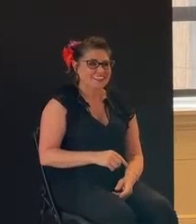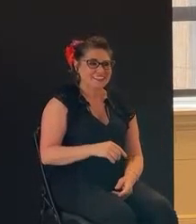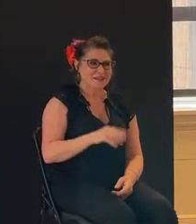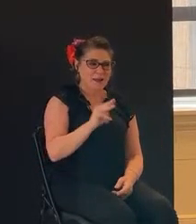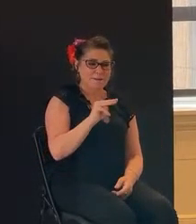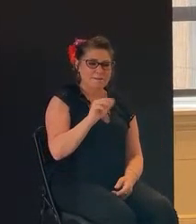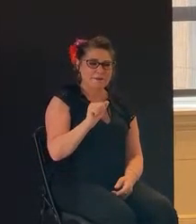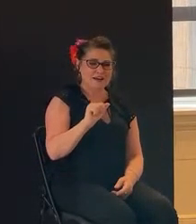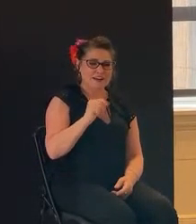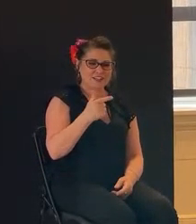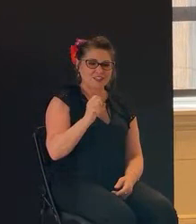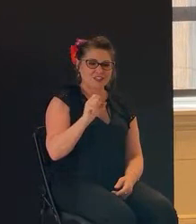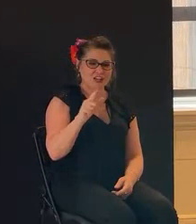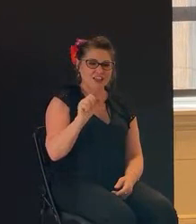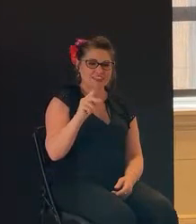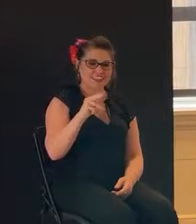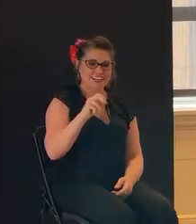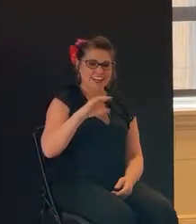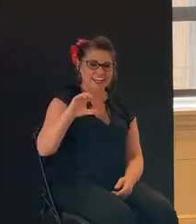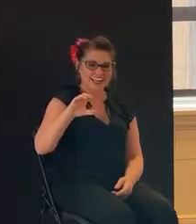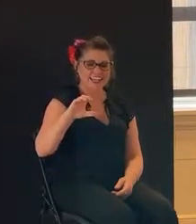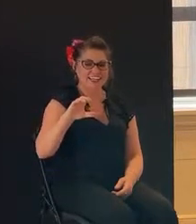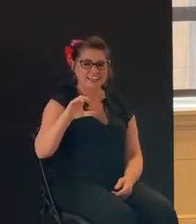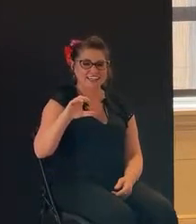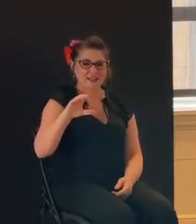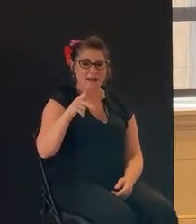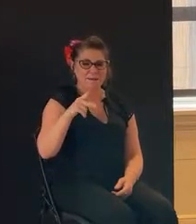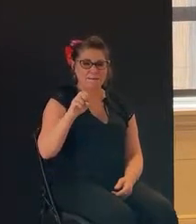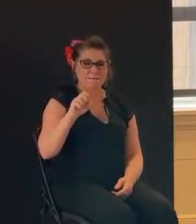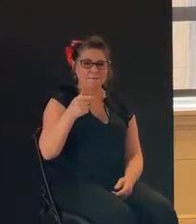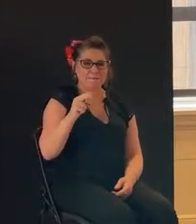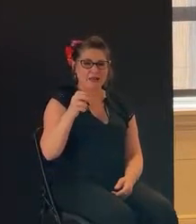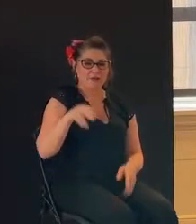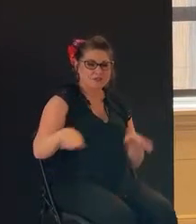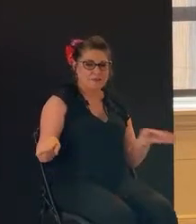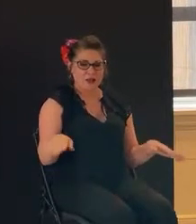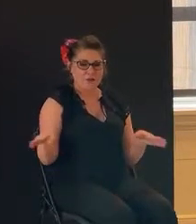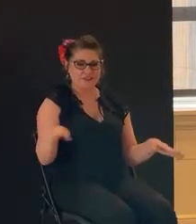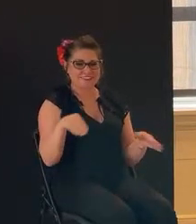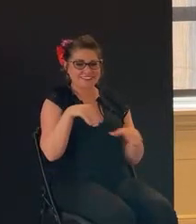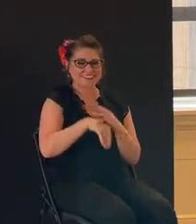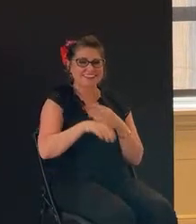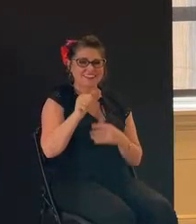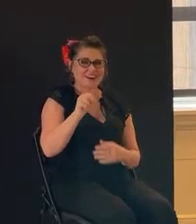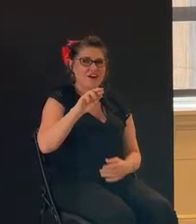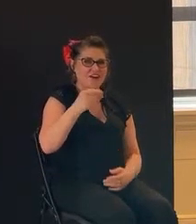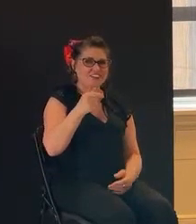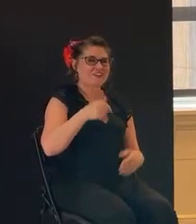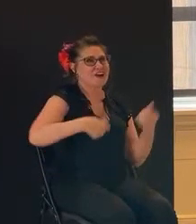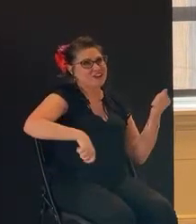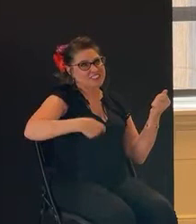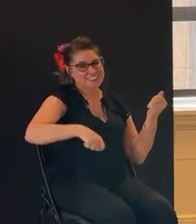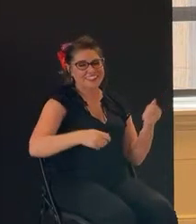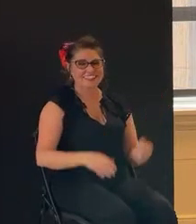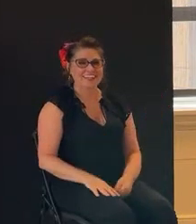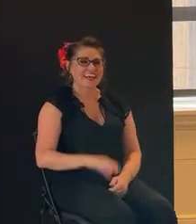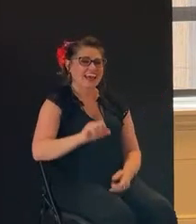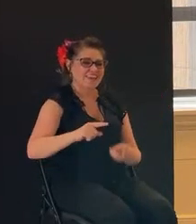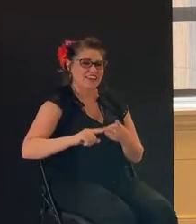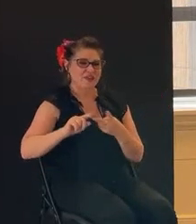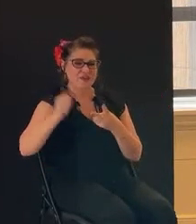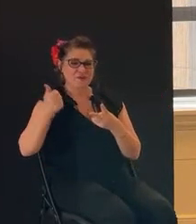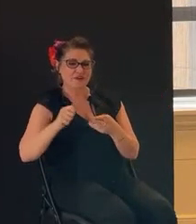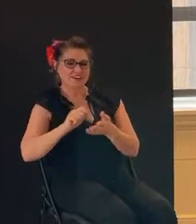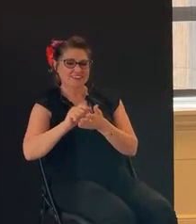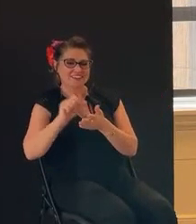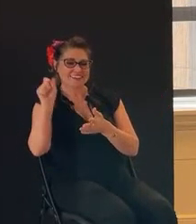Magellanic penguins in Argentina. Sandi Doughton is an award-winning science writer for the Seattle Times and the author of Full